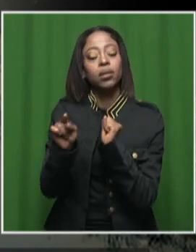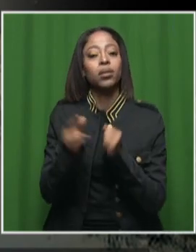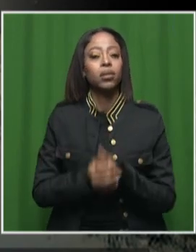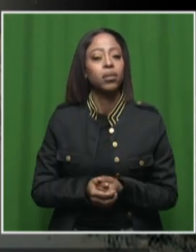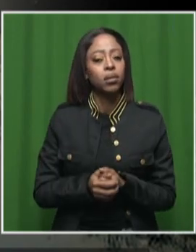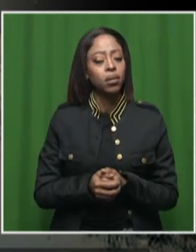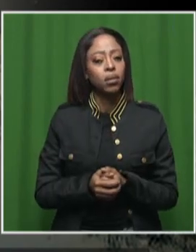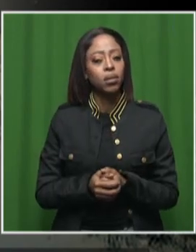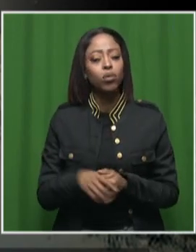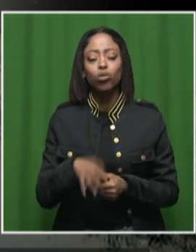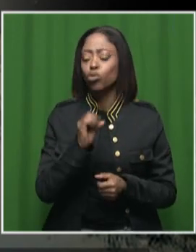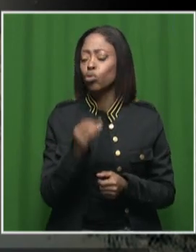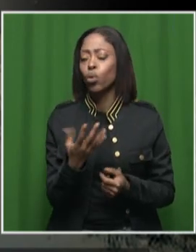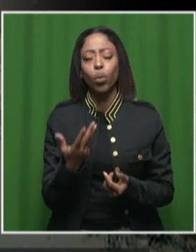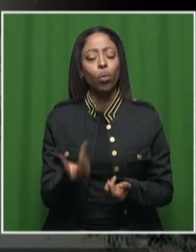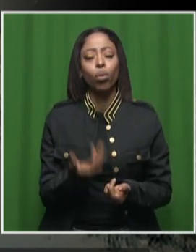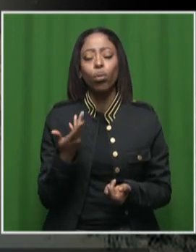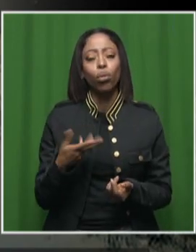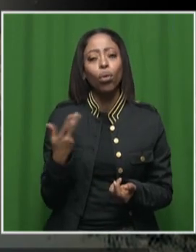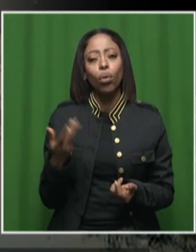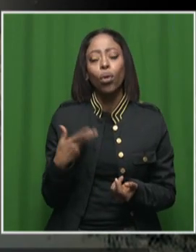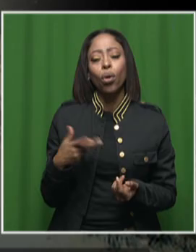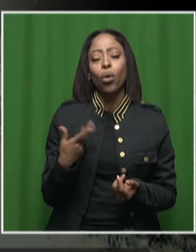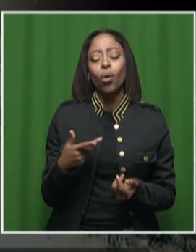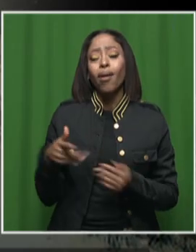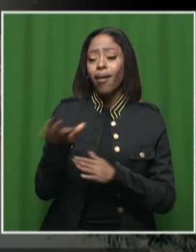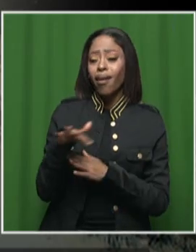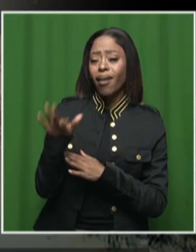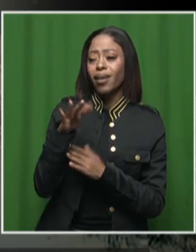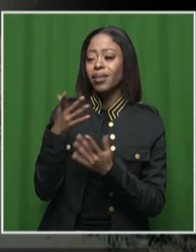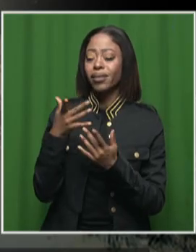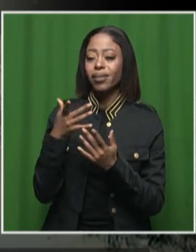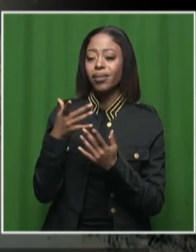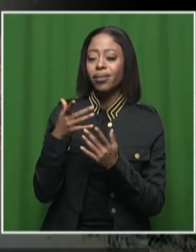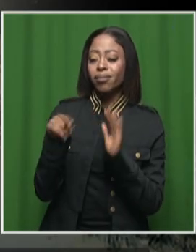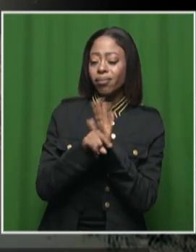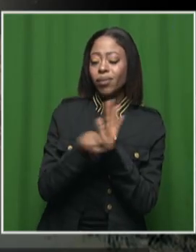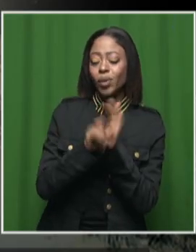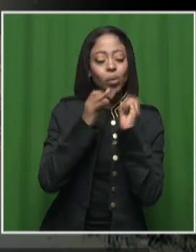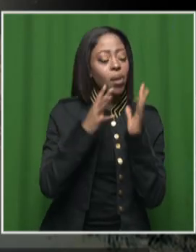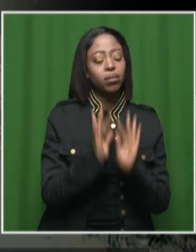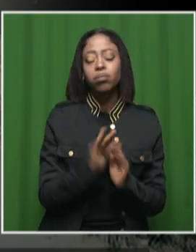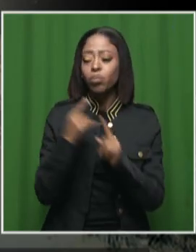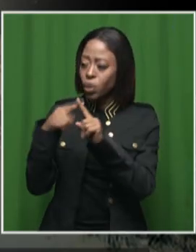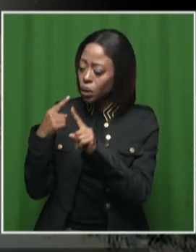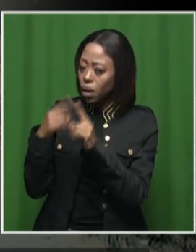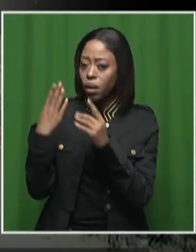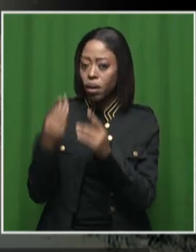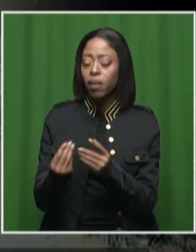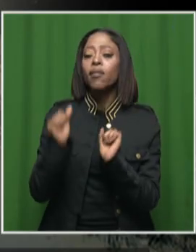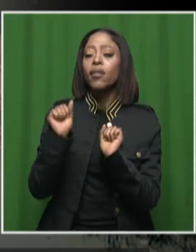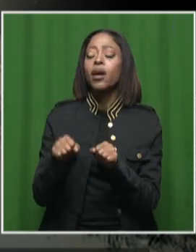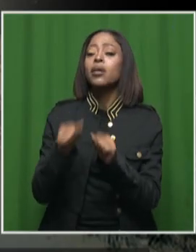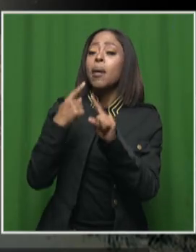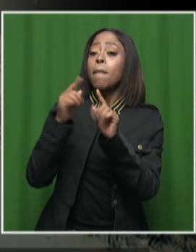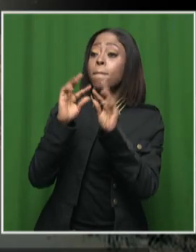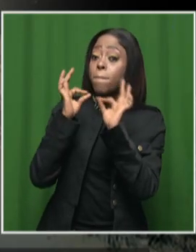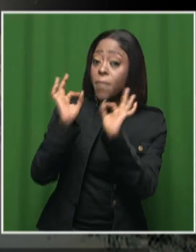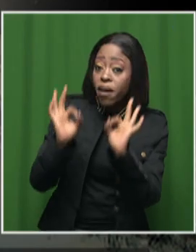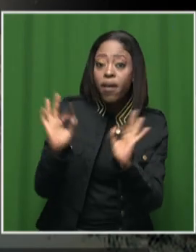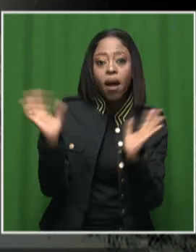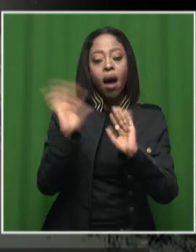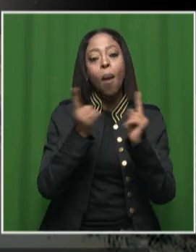So there's no shortage of areas that one can point to say, you know what, the country is not perfect, but since